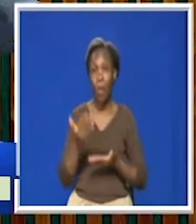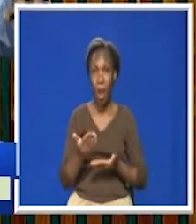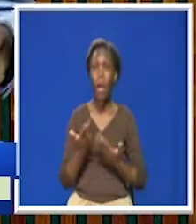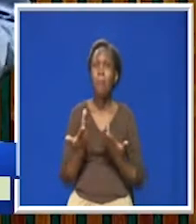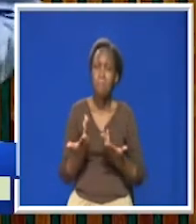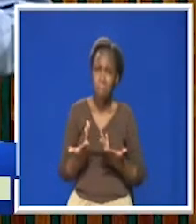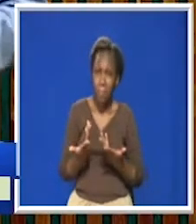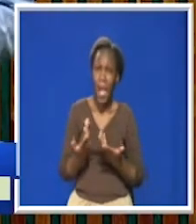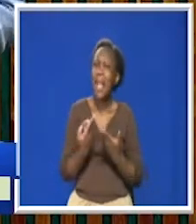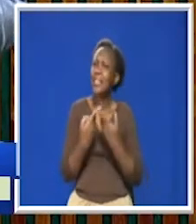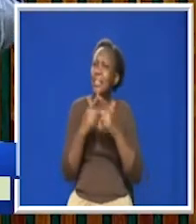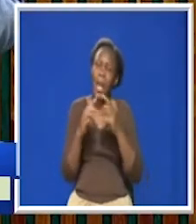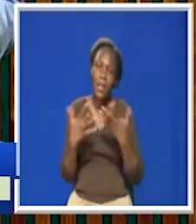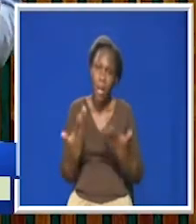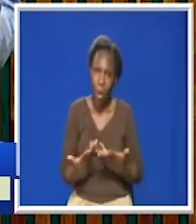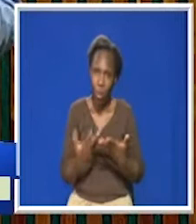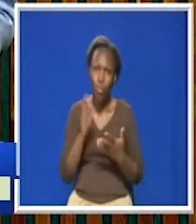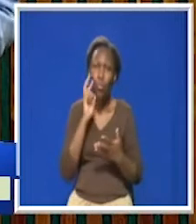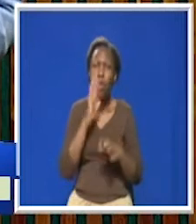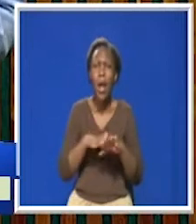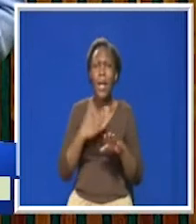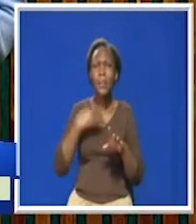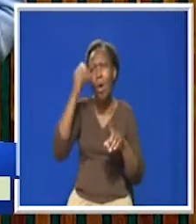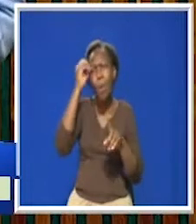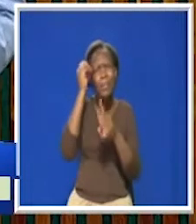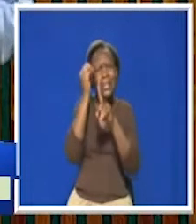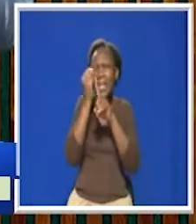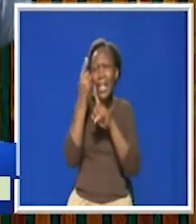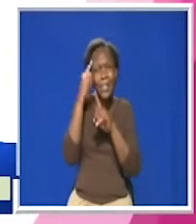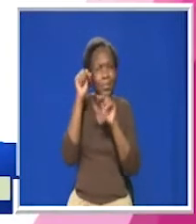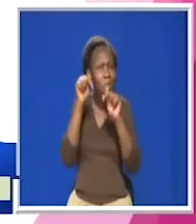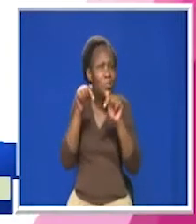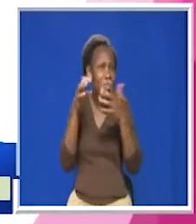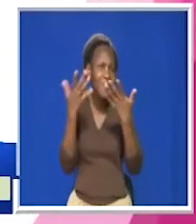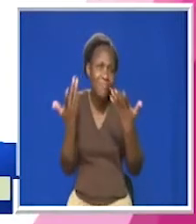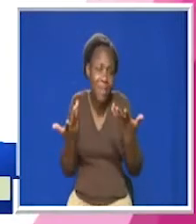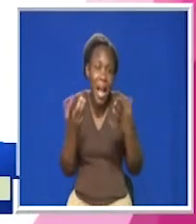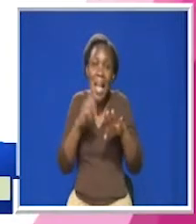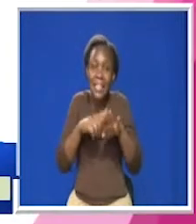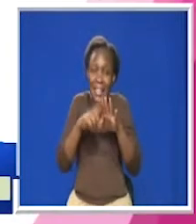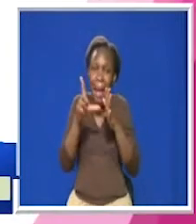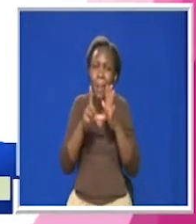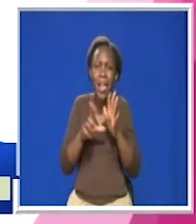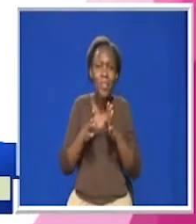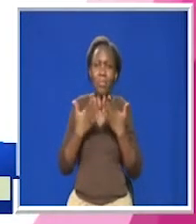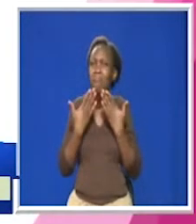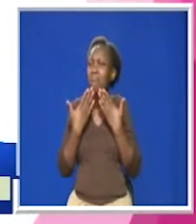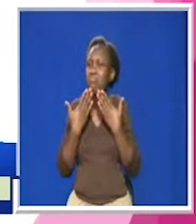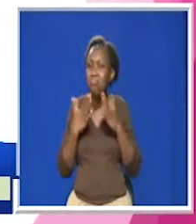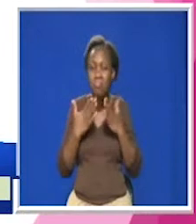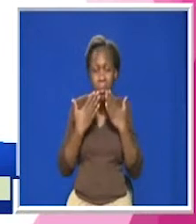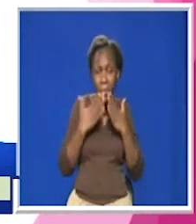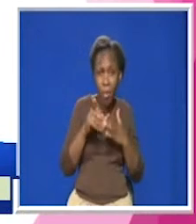We'll start by looking at the lesson objective. By the end of the lesson,